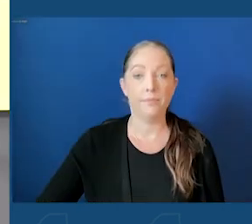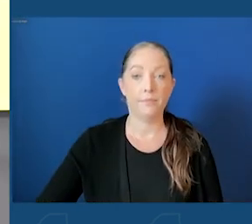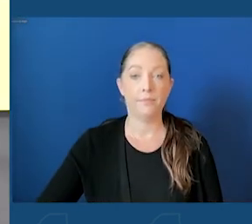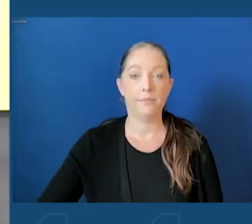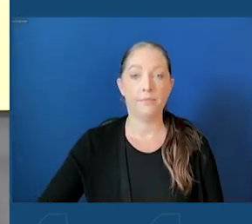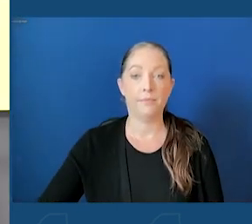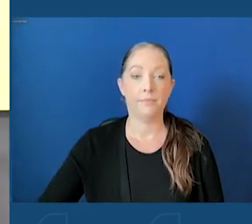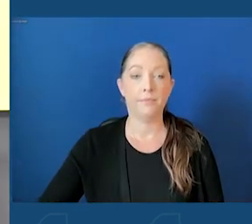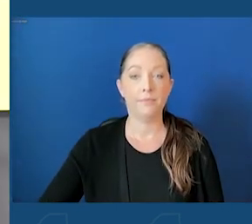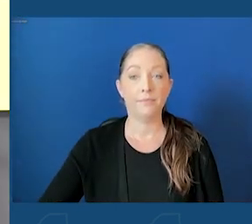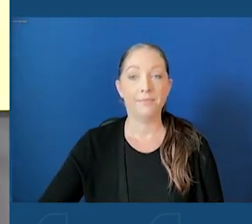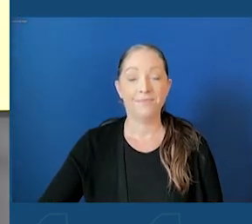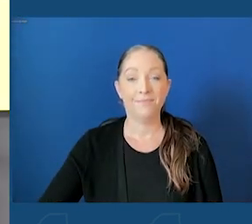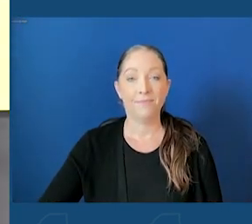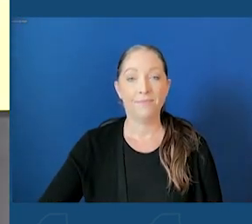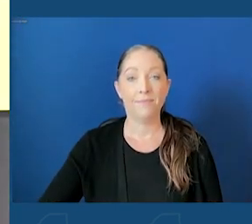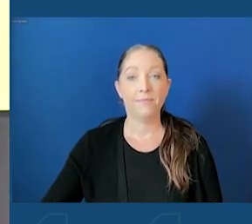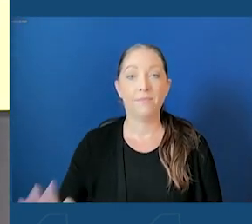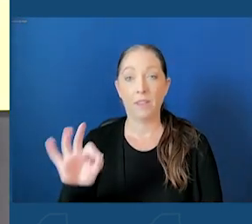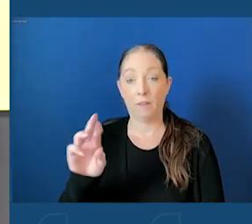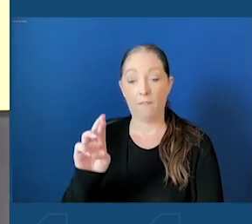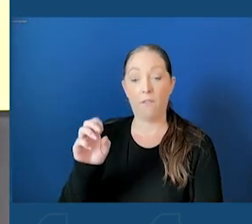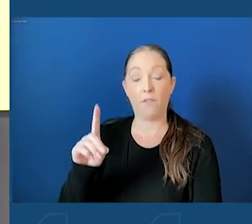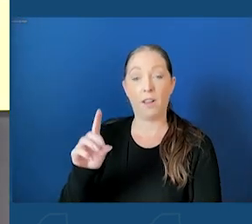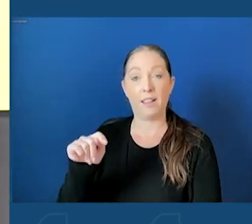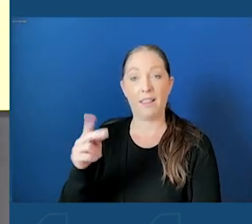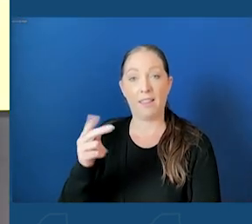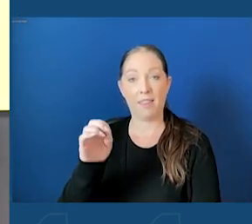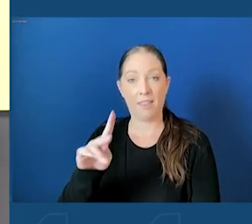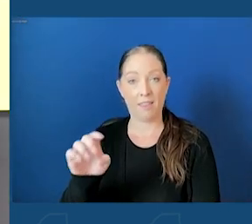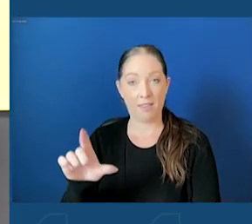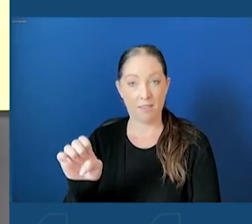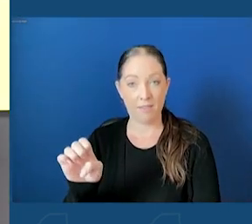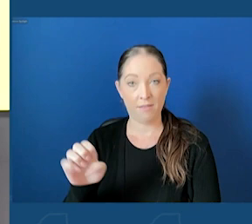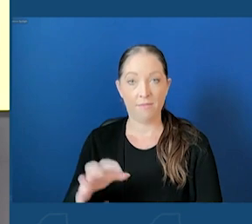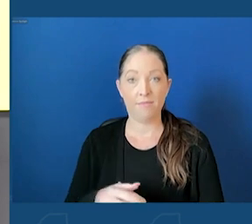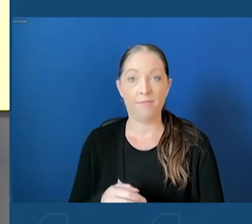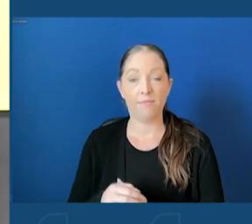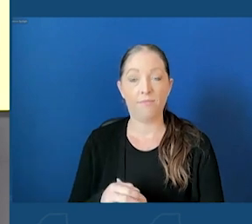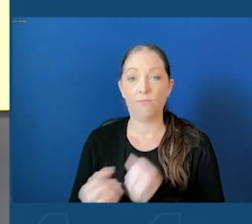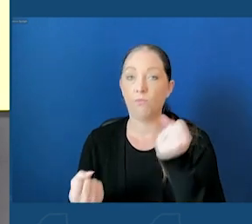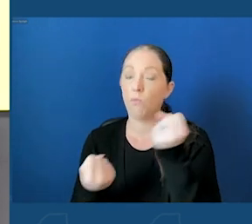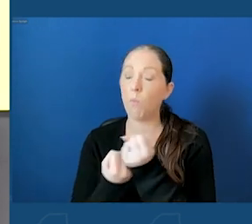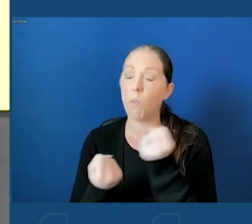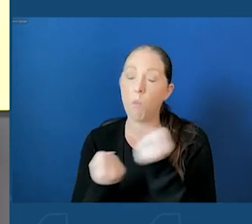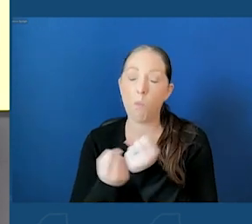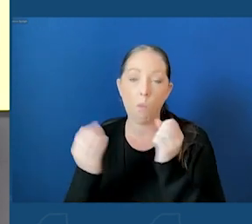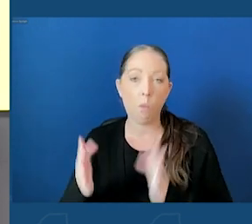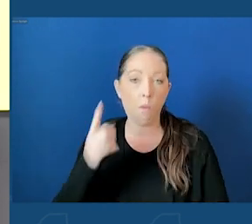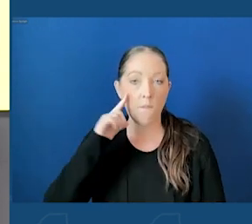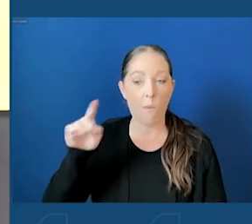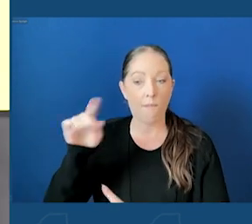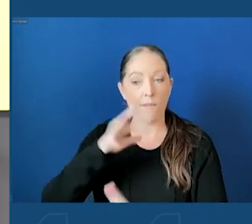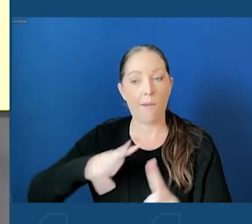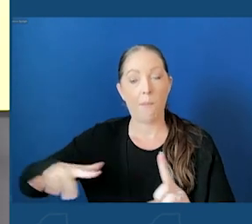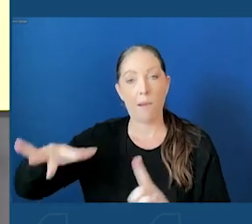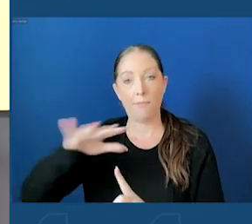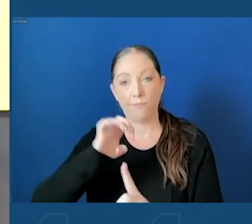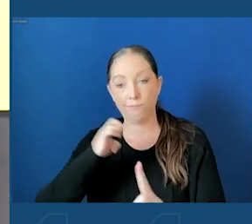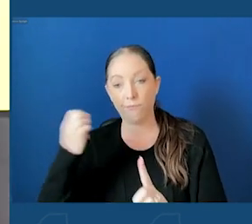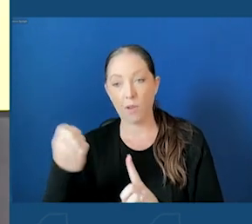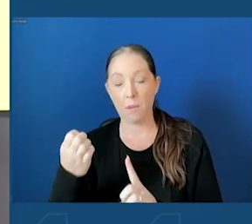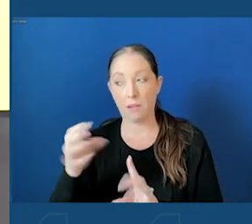here. And Fred Thiel, he's a champion for the environment because the environment is everything